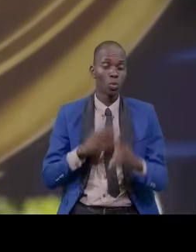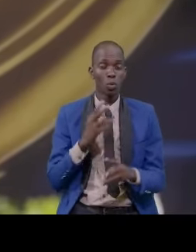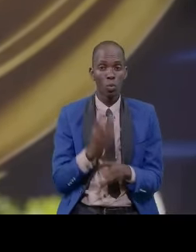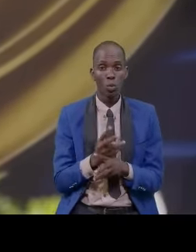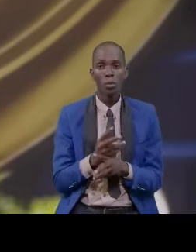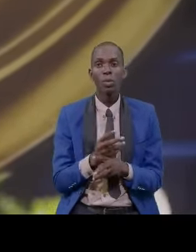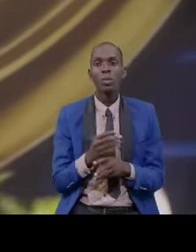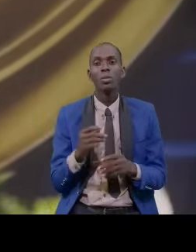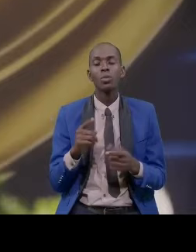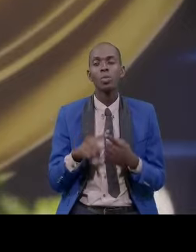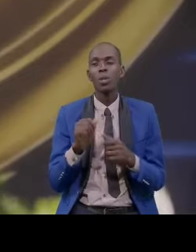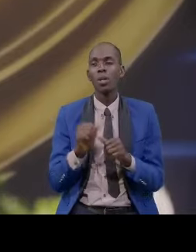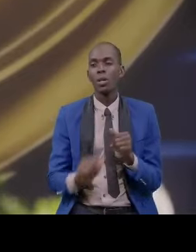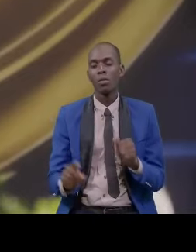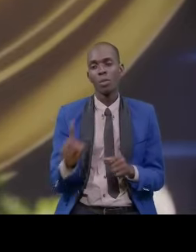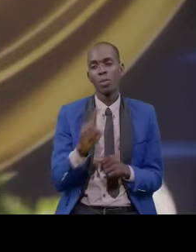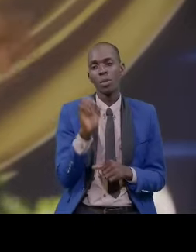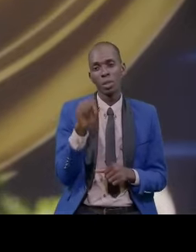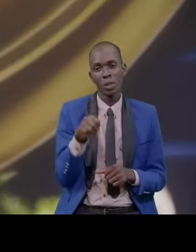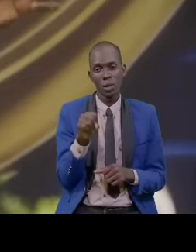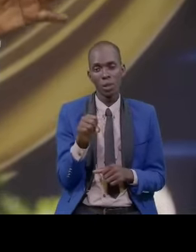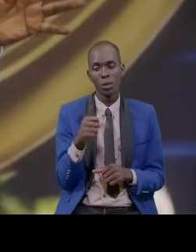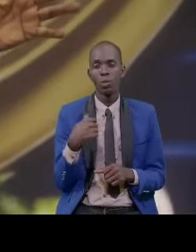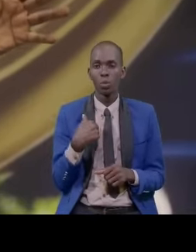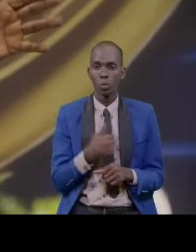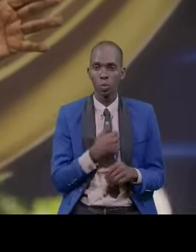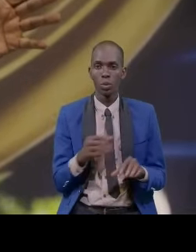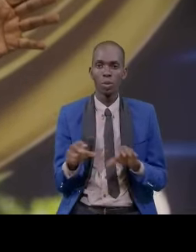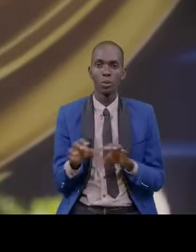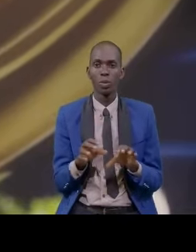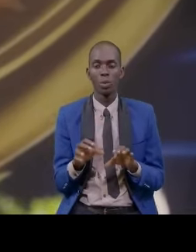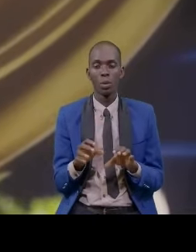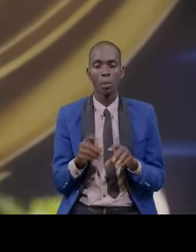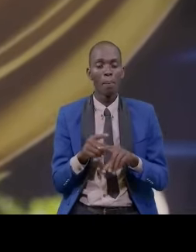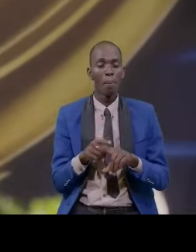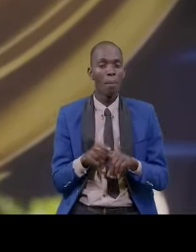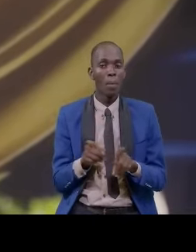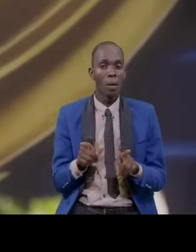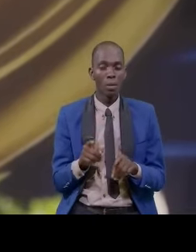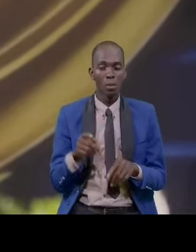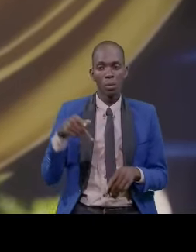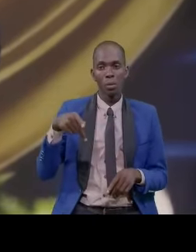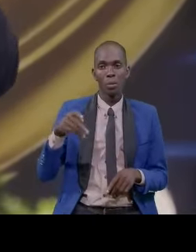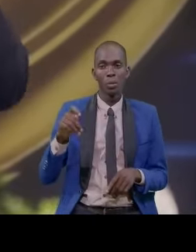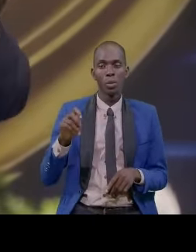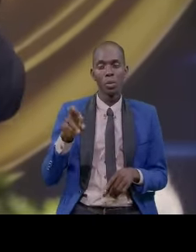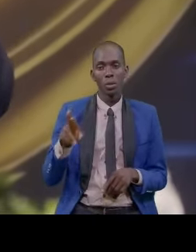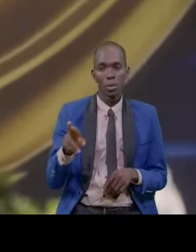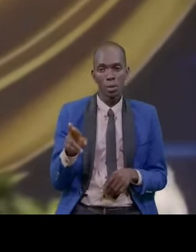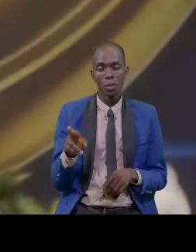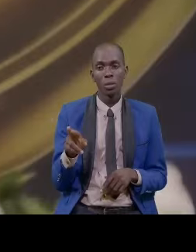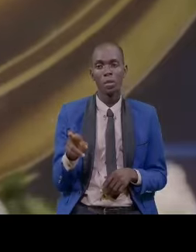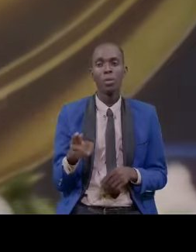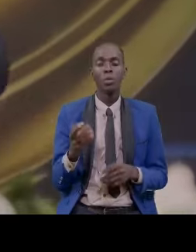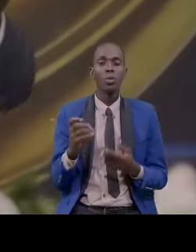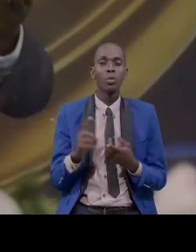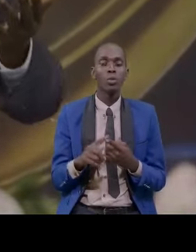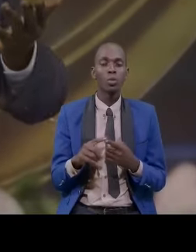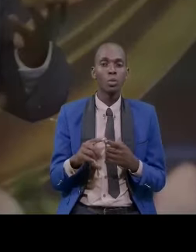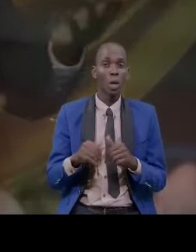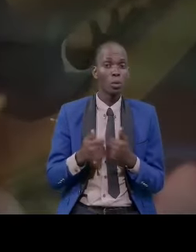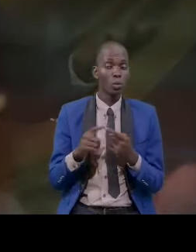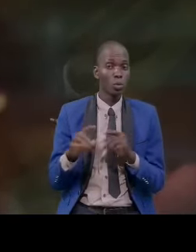creature. Yes, we do. But Peter, who had to do that, he was a fisherman.